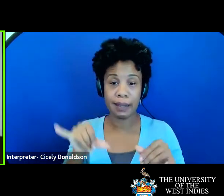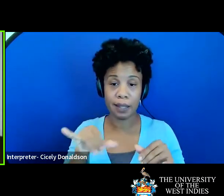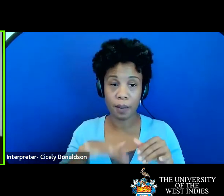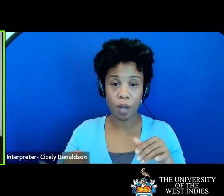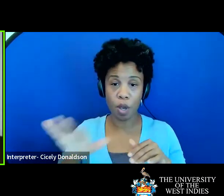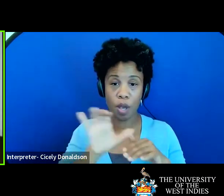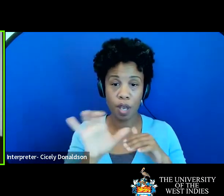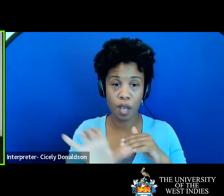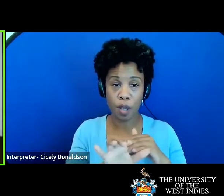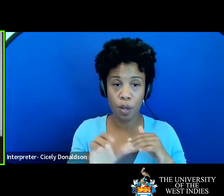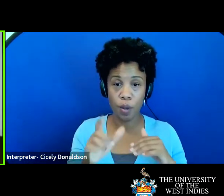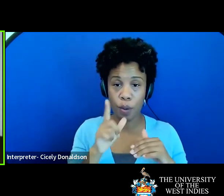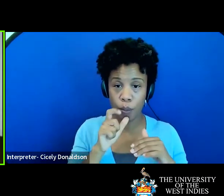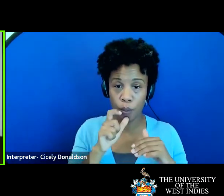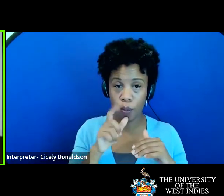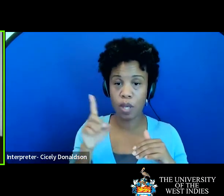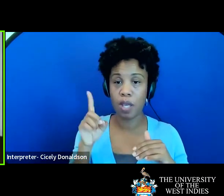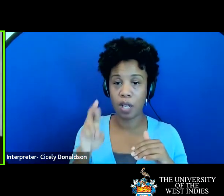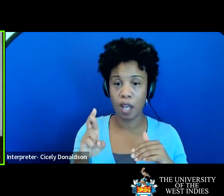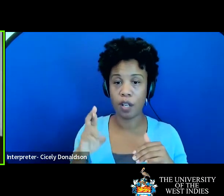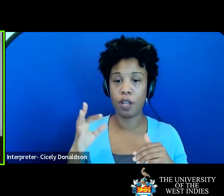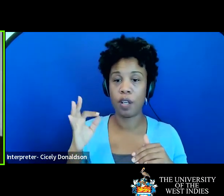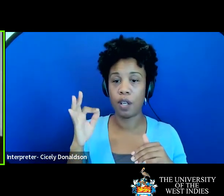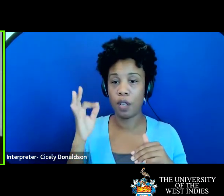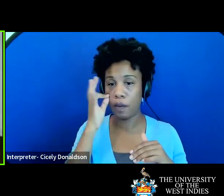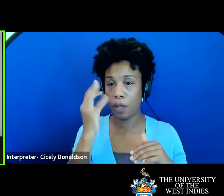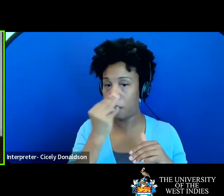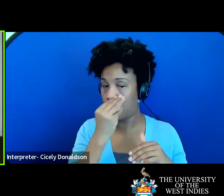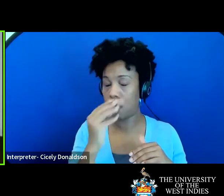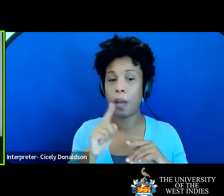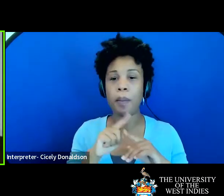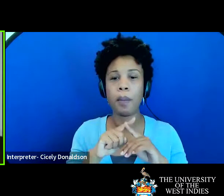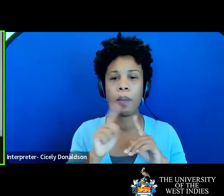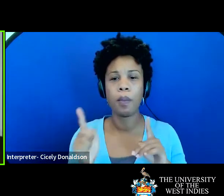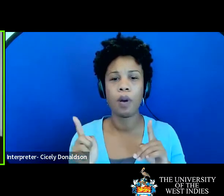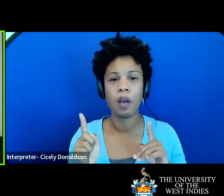by Dr. Floyd Morris. But I